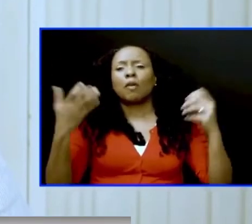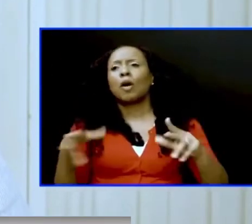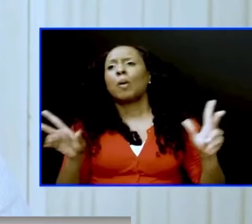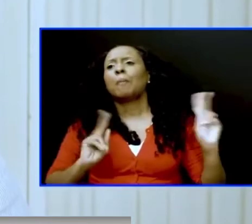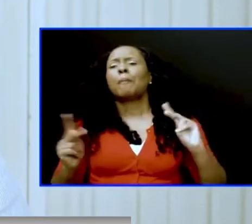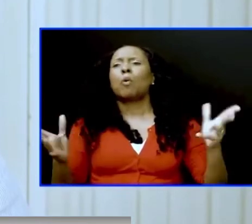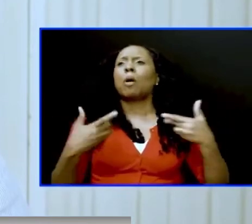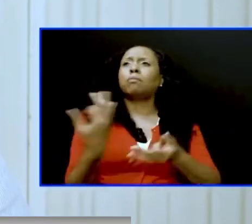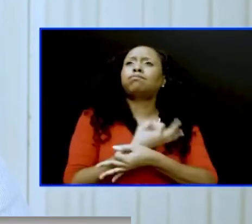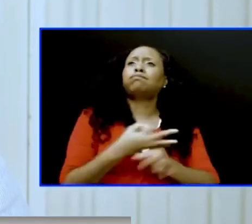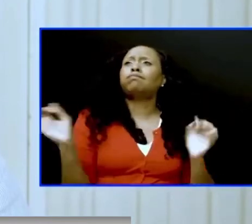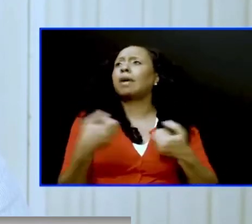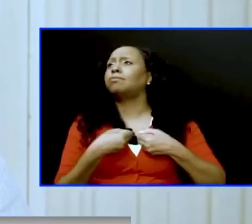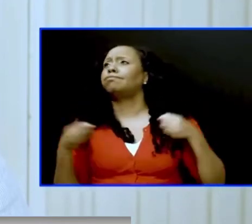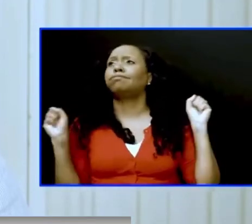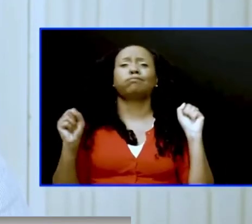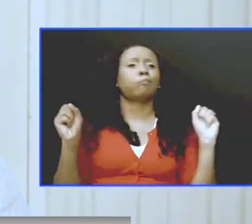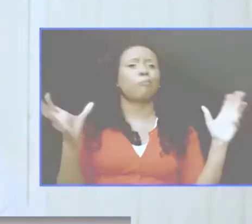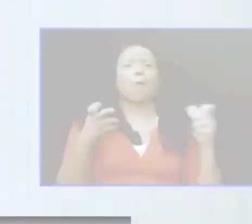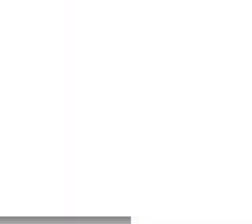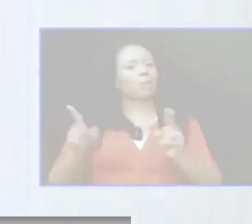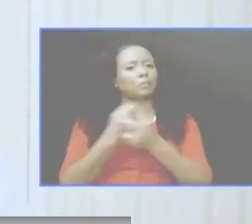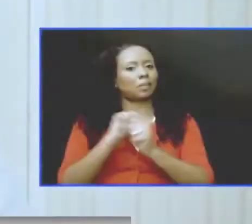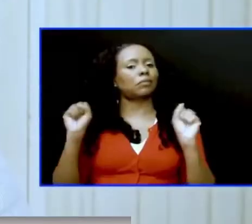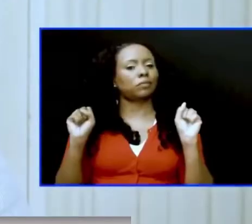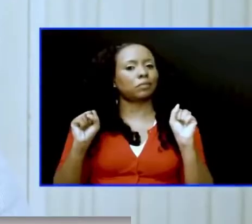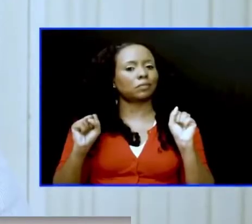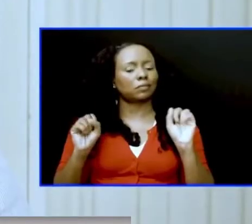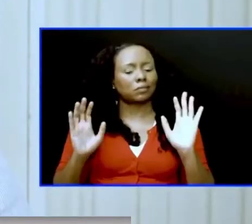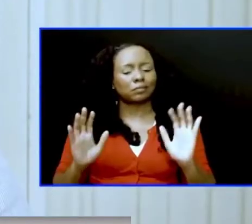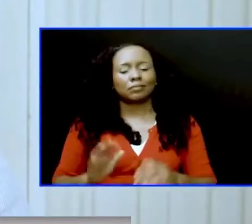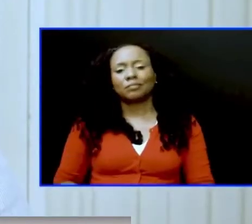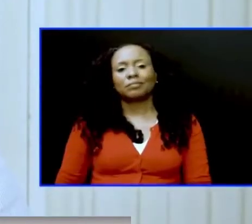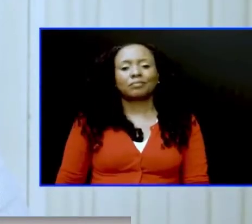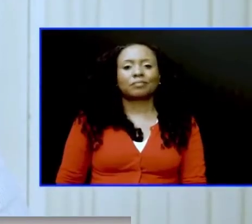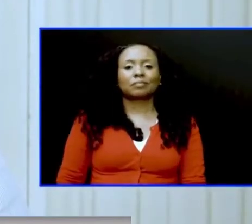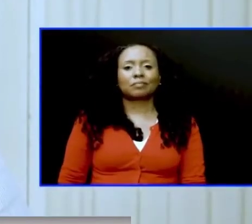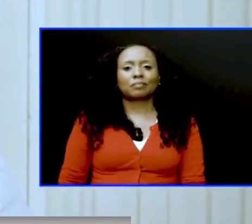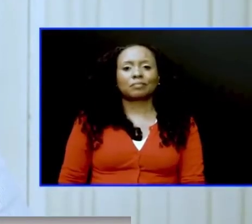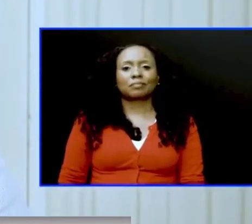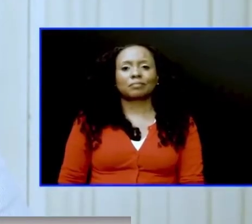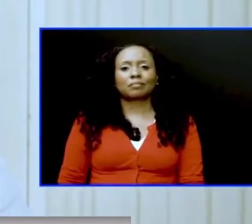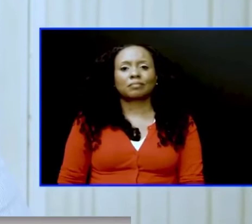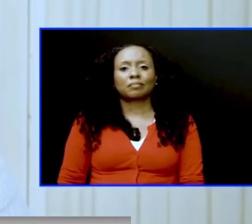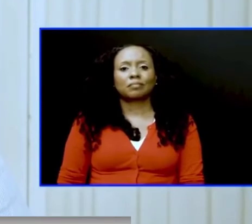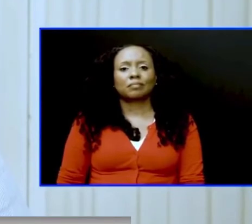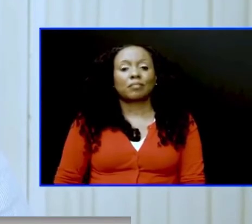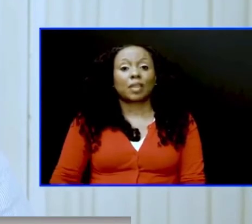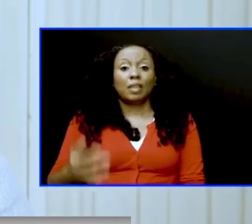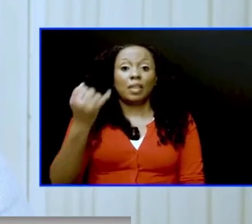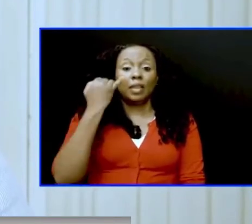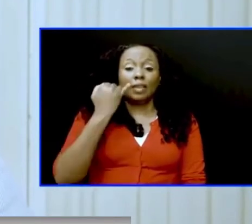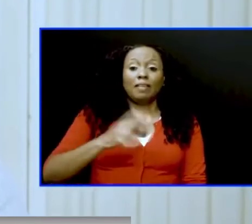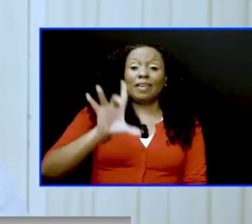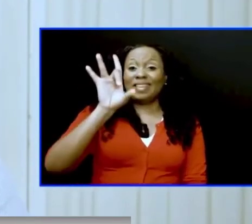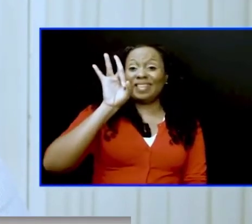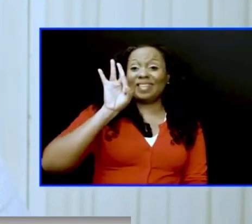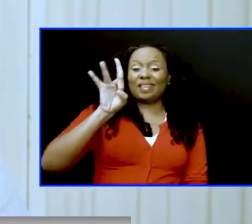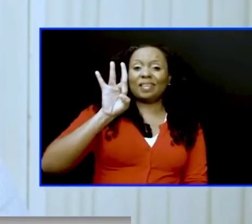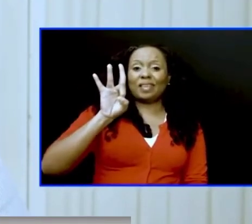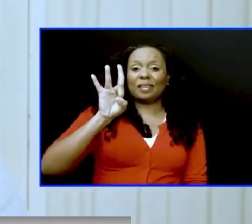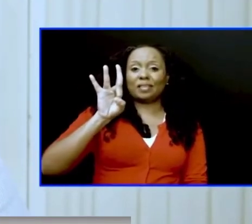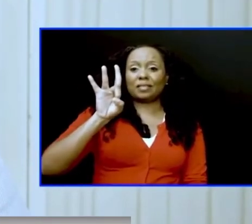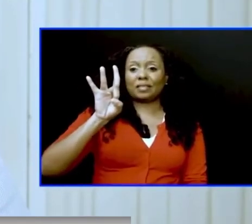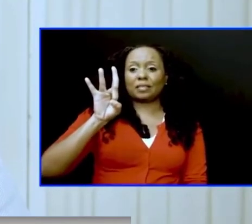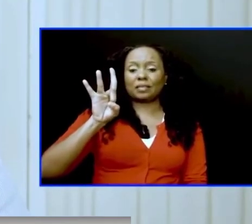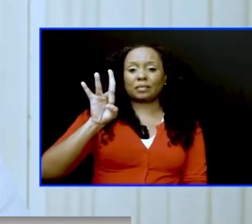are more than waiting for this opportunity. We believe that if we have those 8 venues properly fenced and